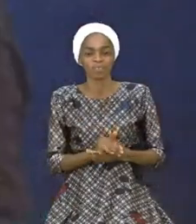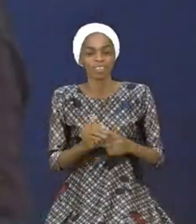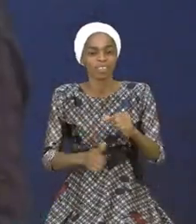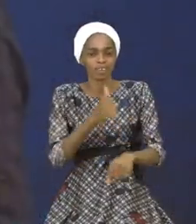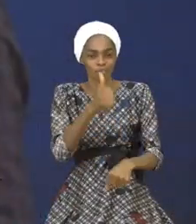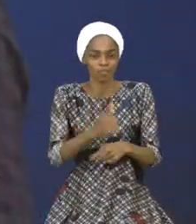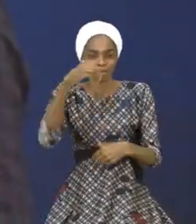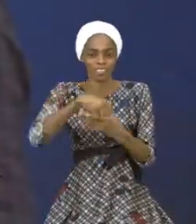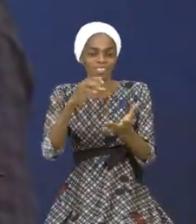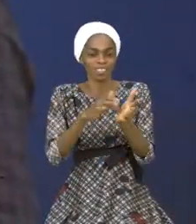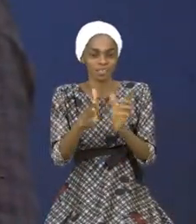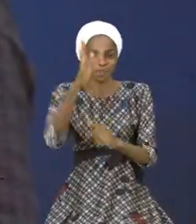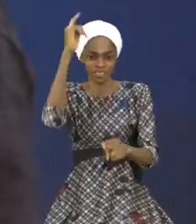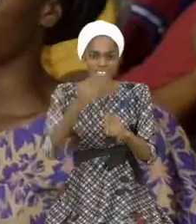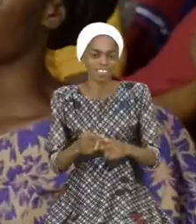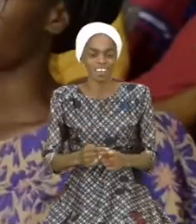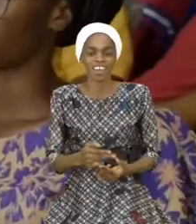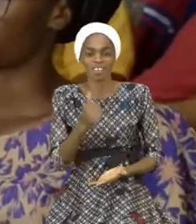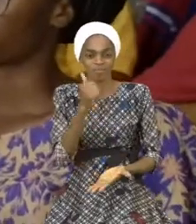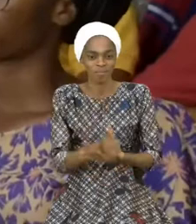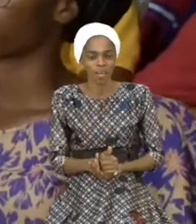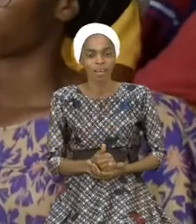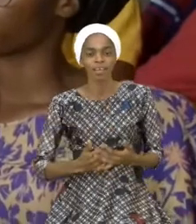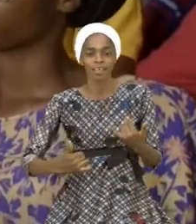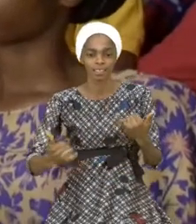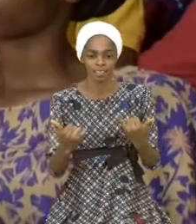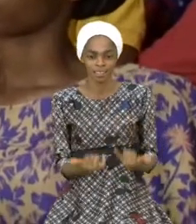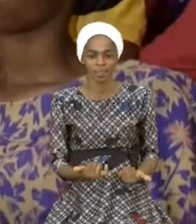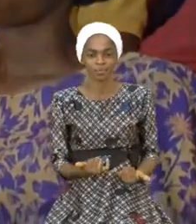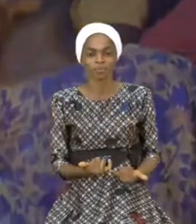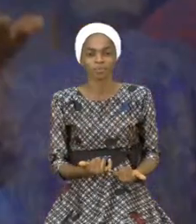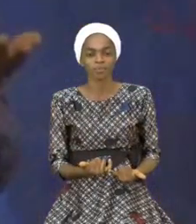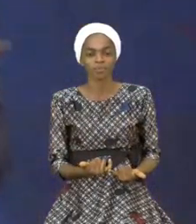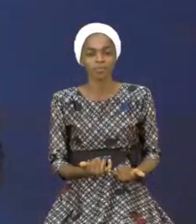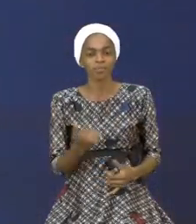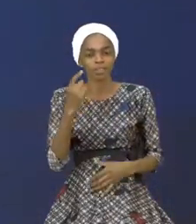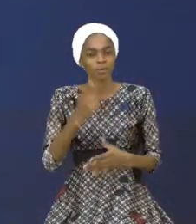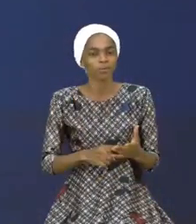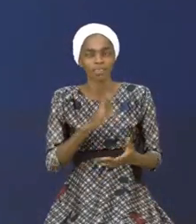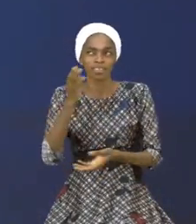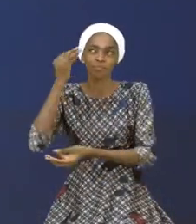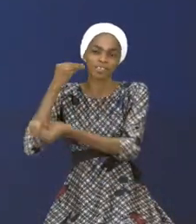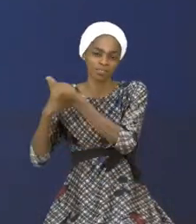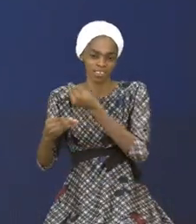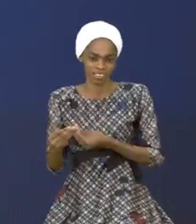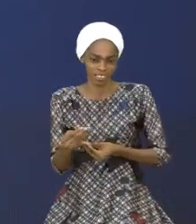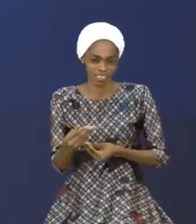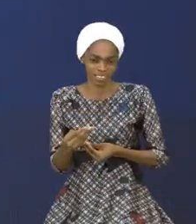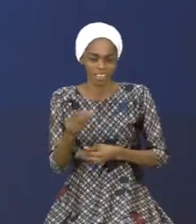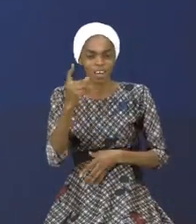Confirmed in Jesus' name. Now, what are the birthrights? What